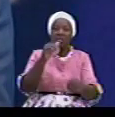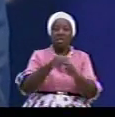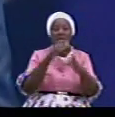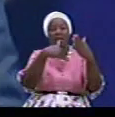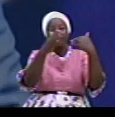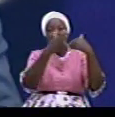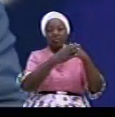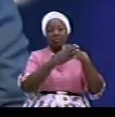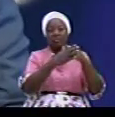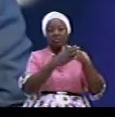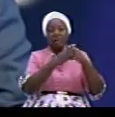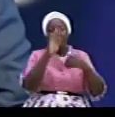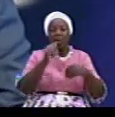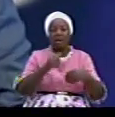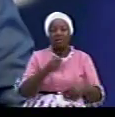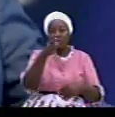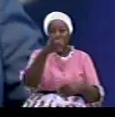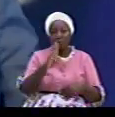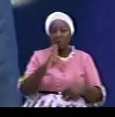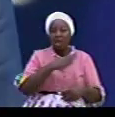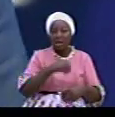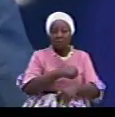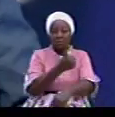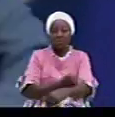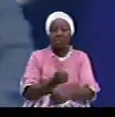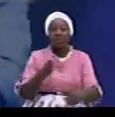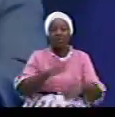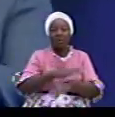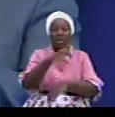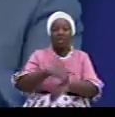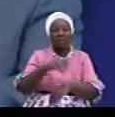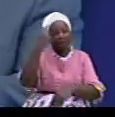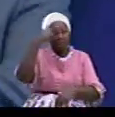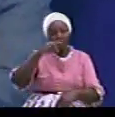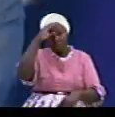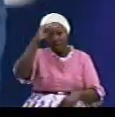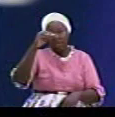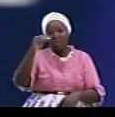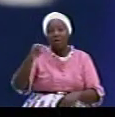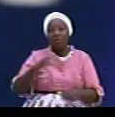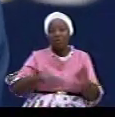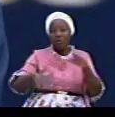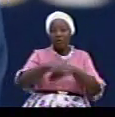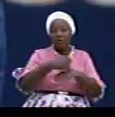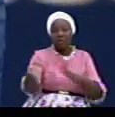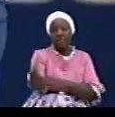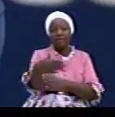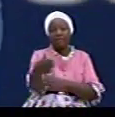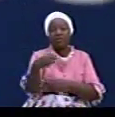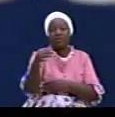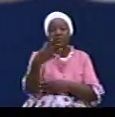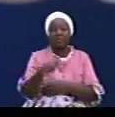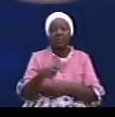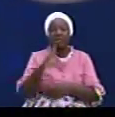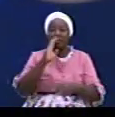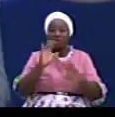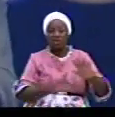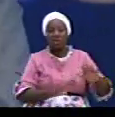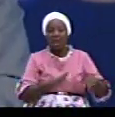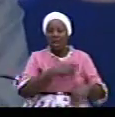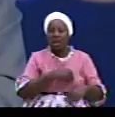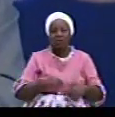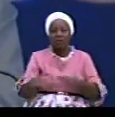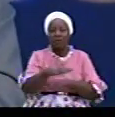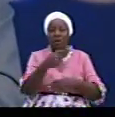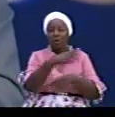God, dominion on earth for man, over the fish of the sea, and over the